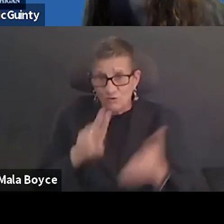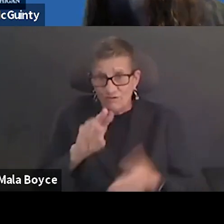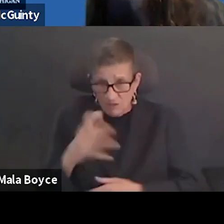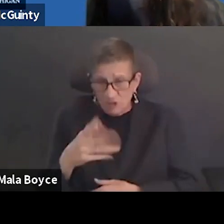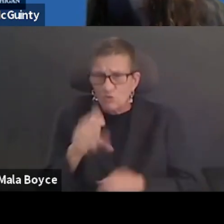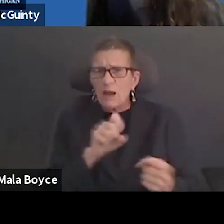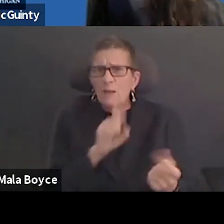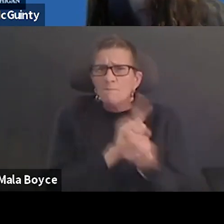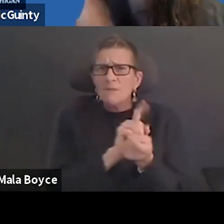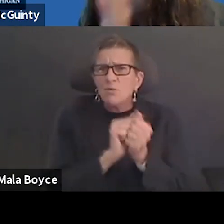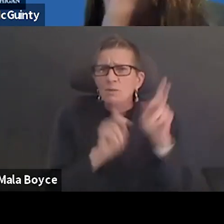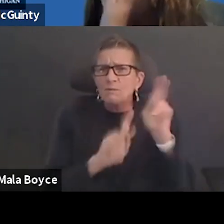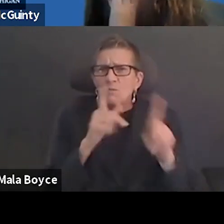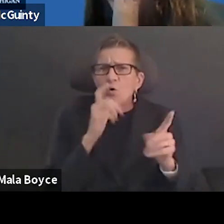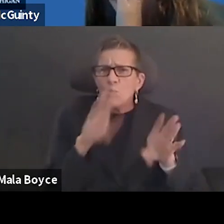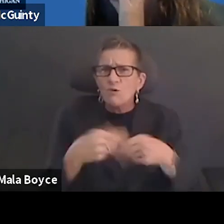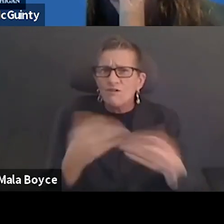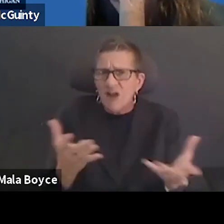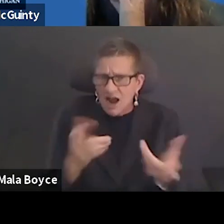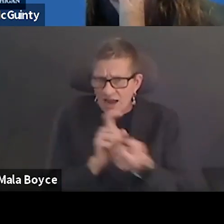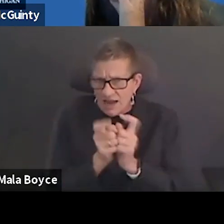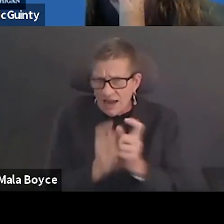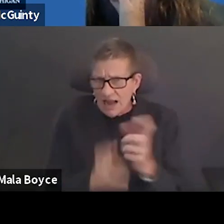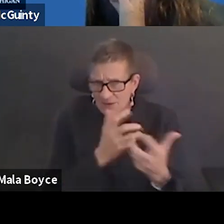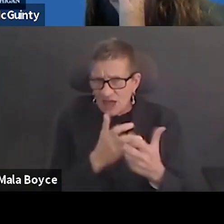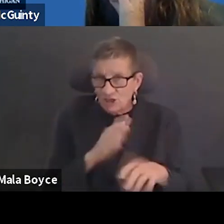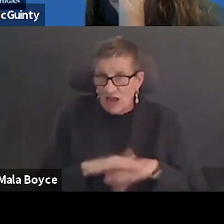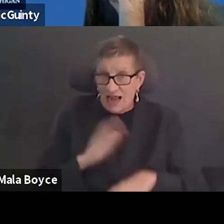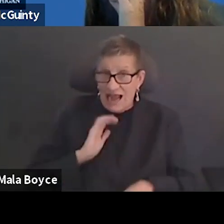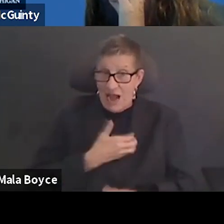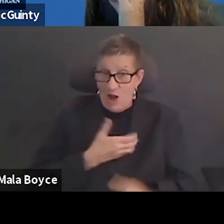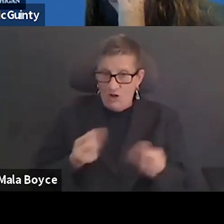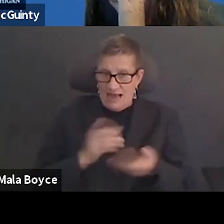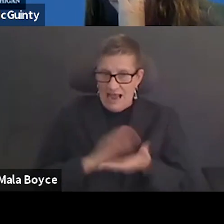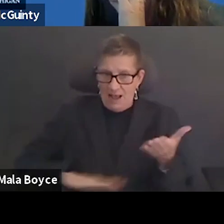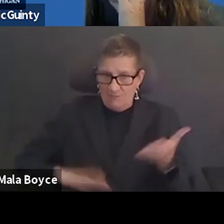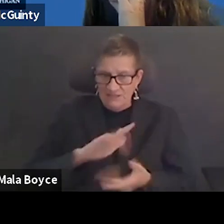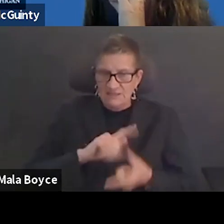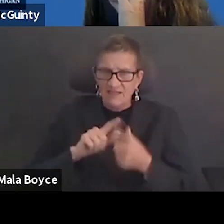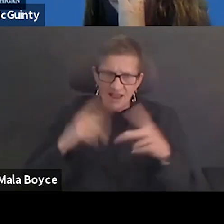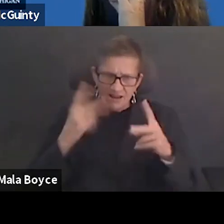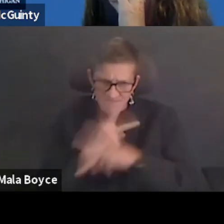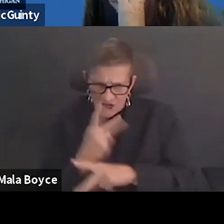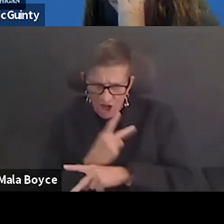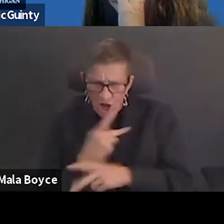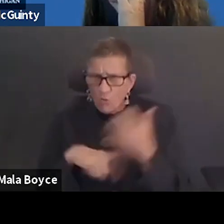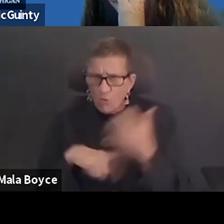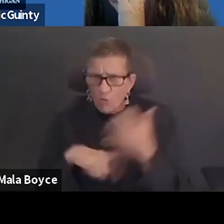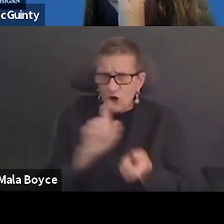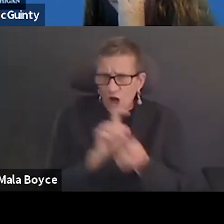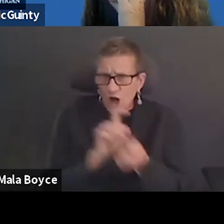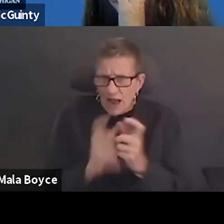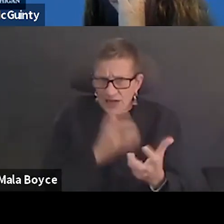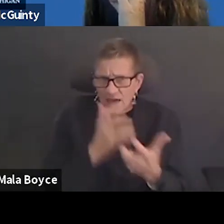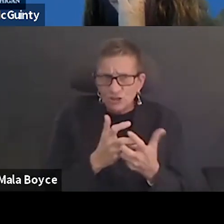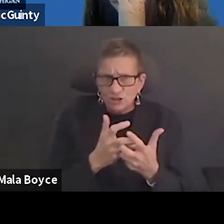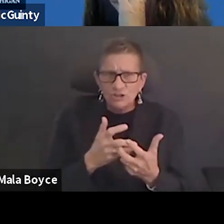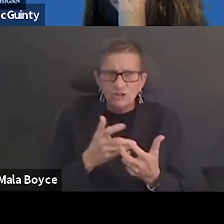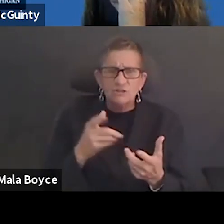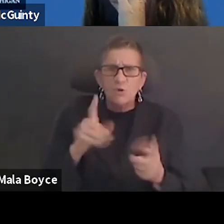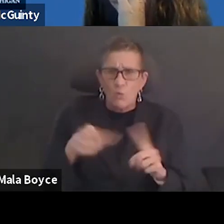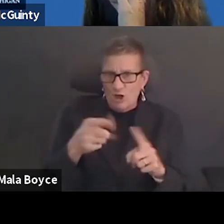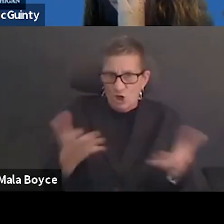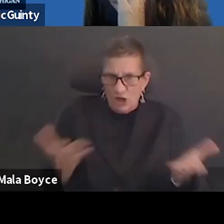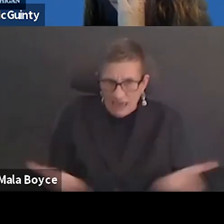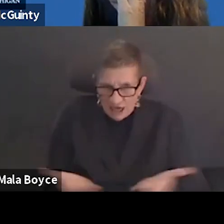people who help provide accommodations on our campus and figure out what your accommodations will be when you're here. And that's sort